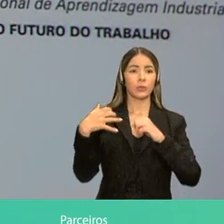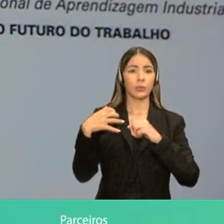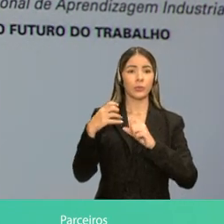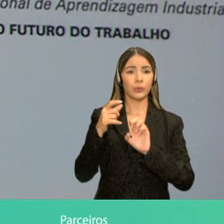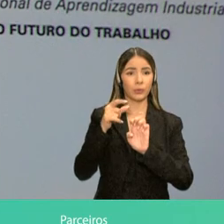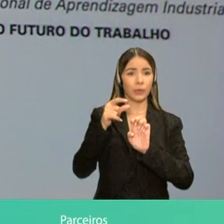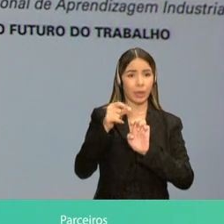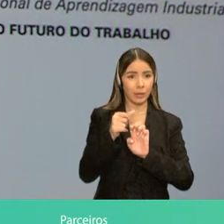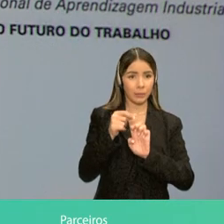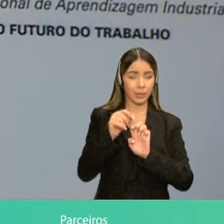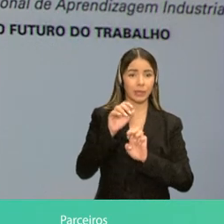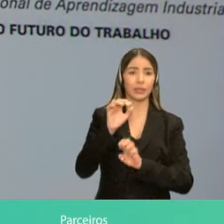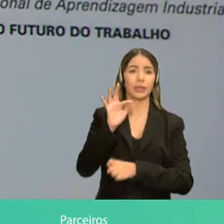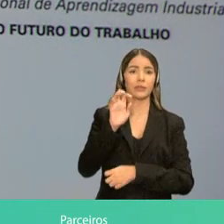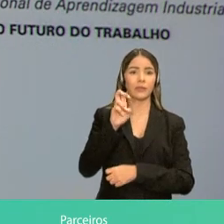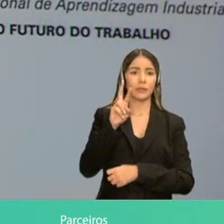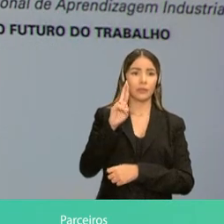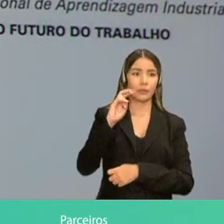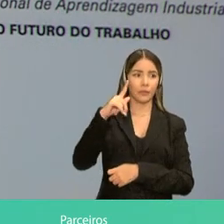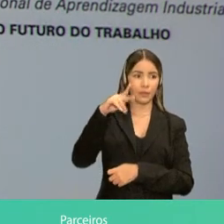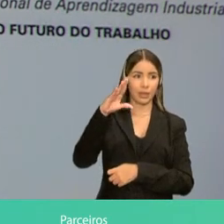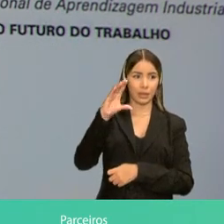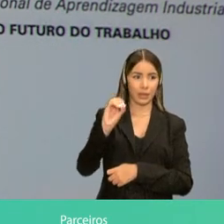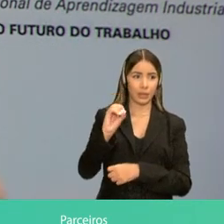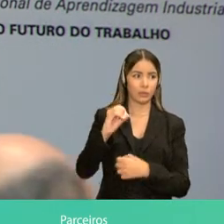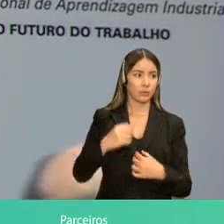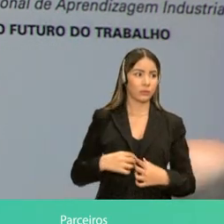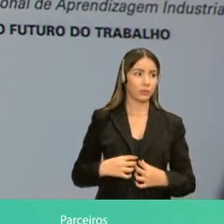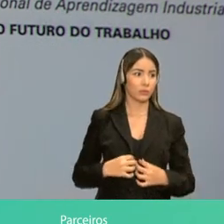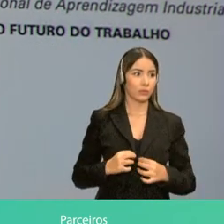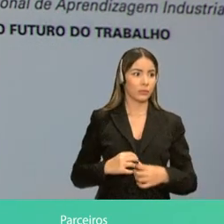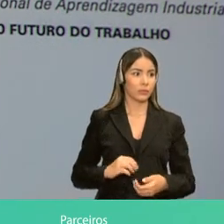businessman Mr. Gurgel.